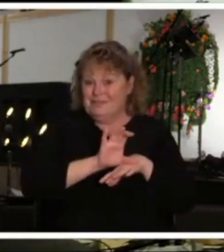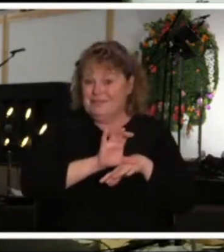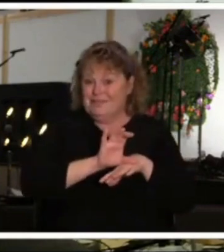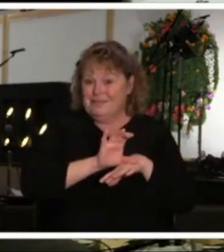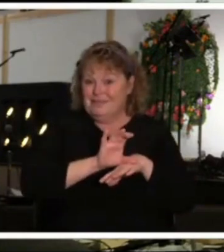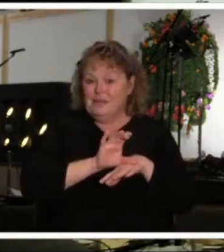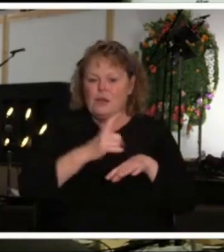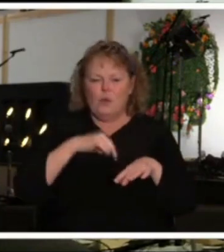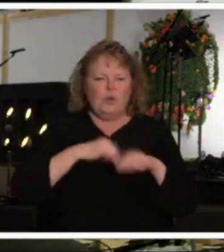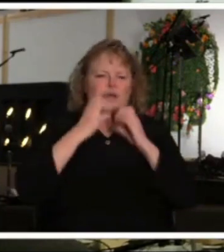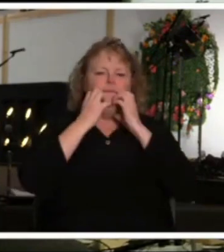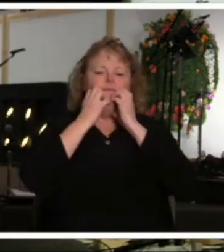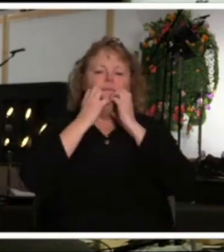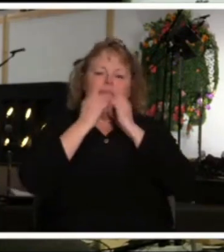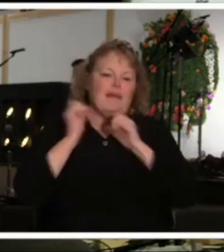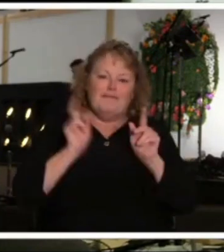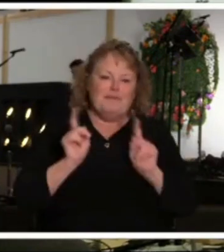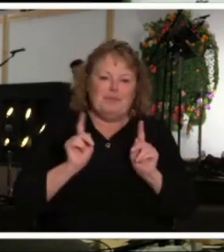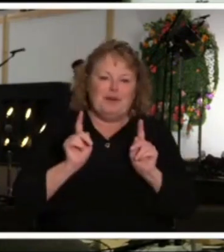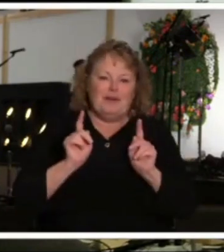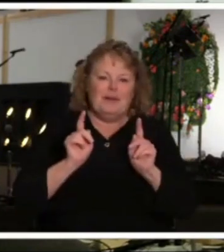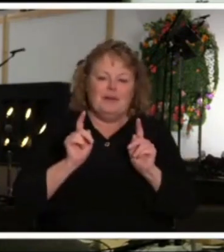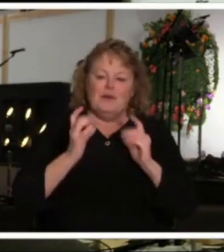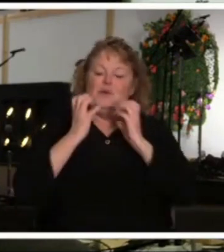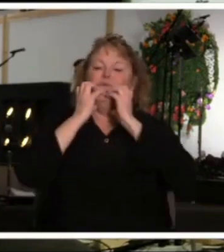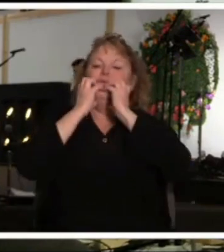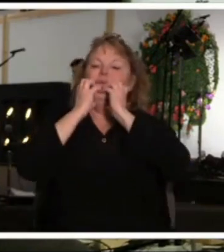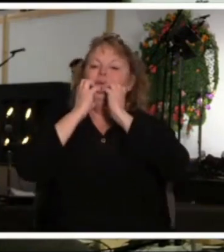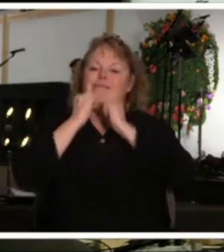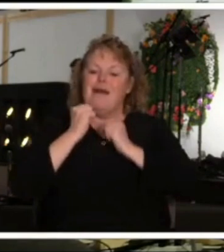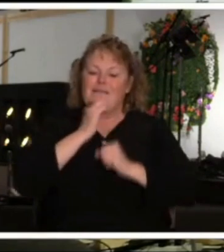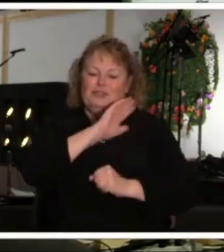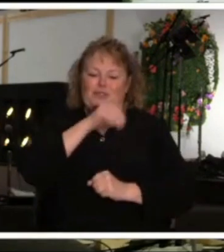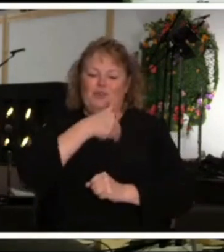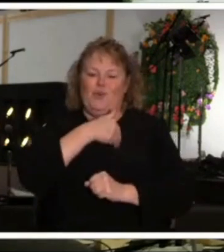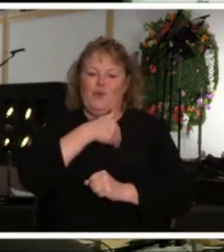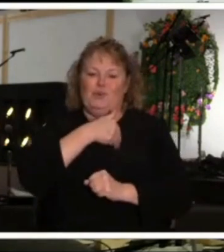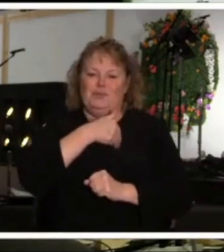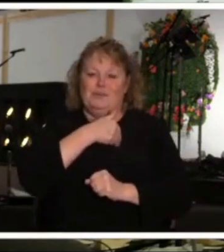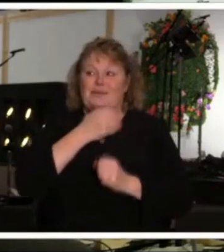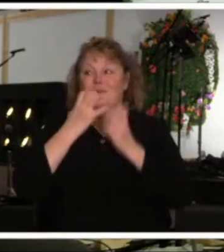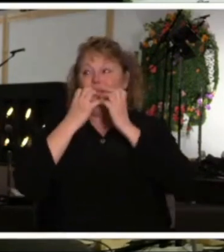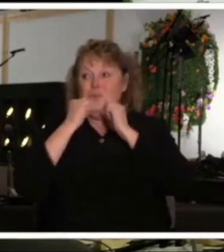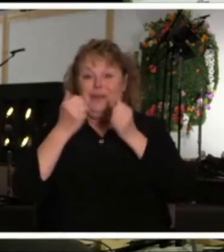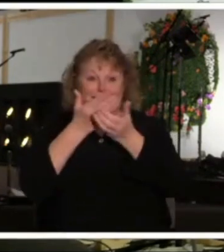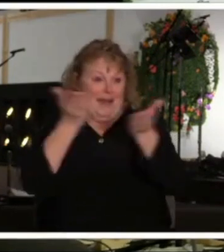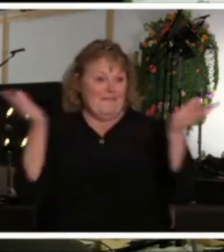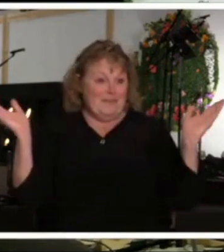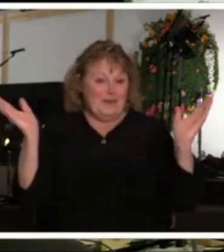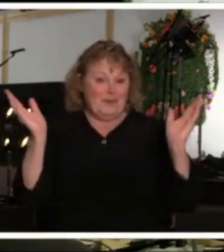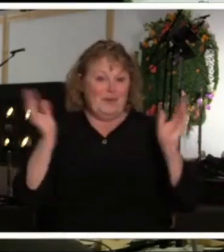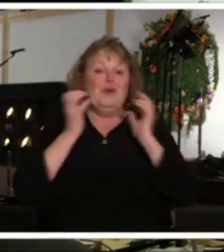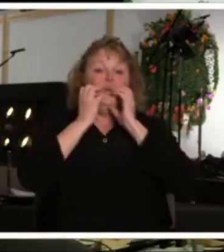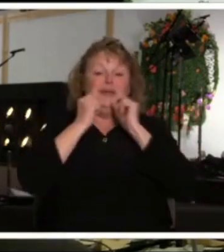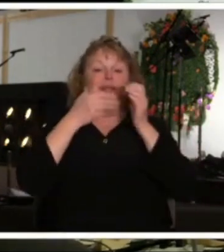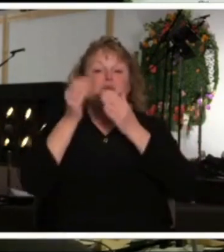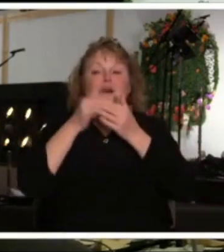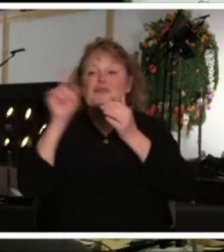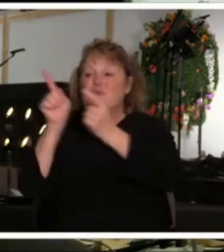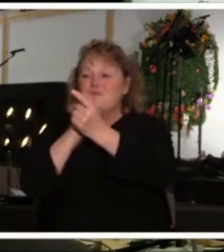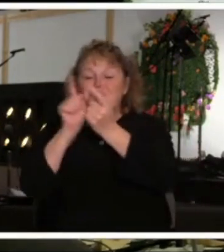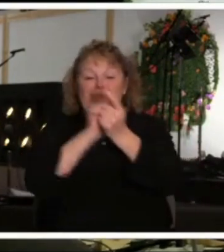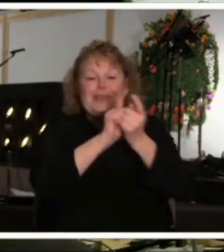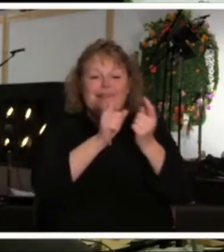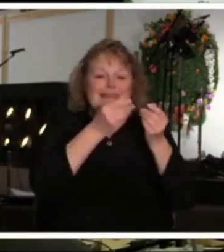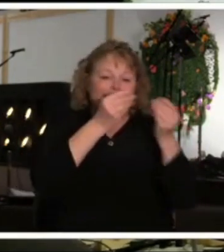We love people. And we love souls, and we love you, and we love those that you minister to, and